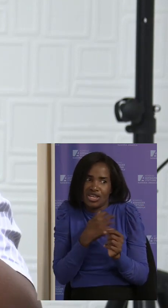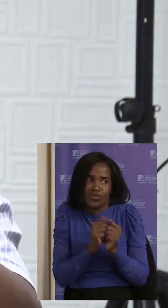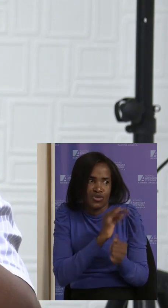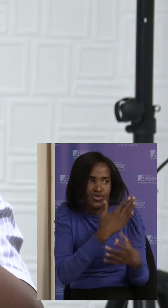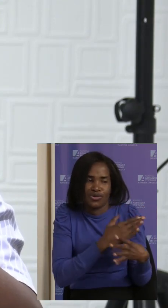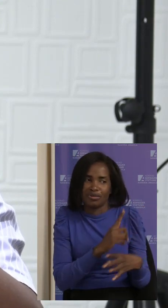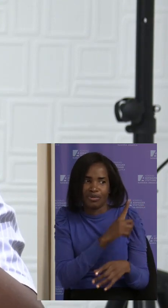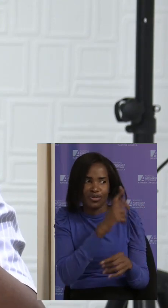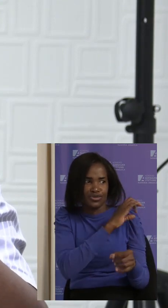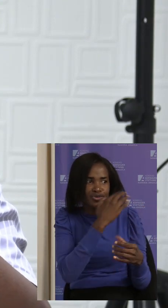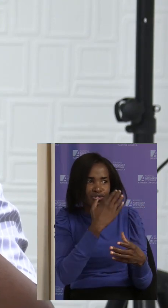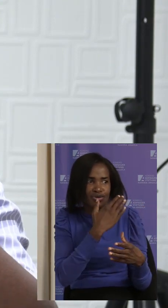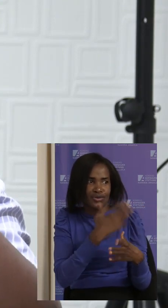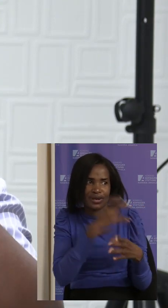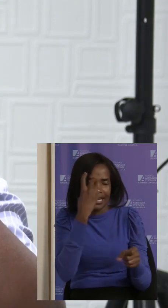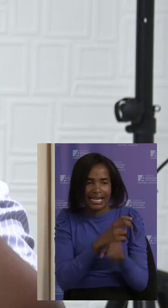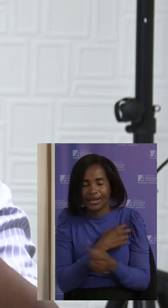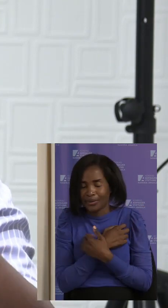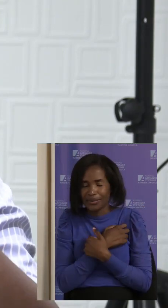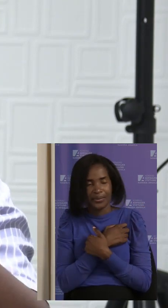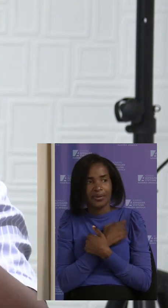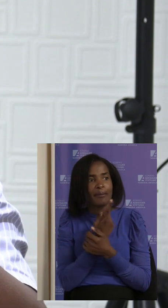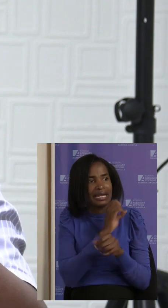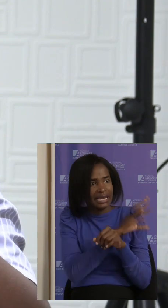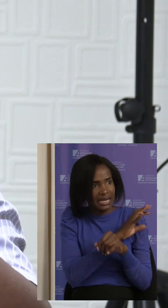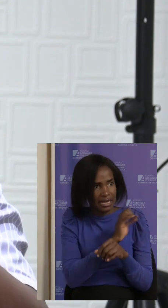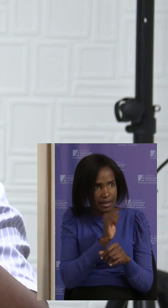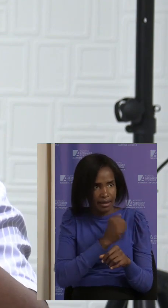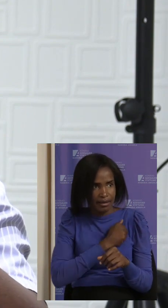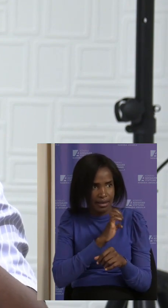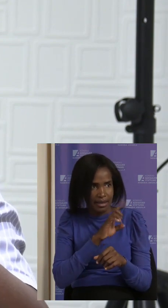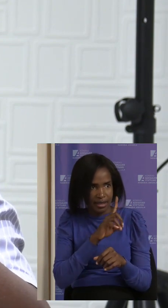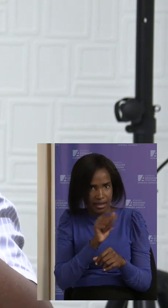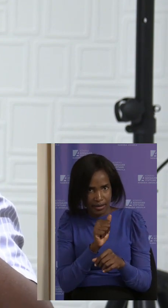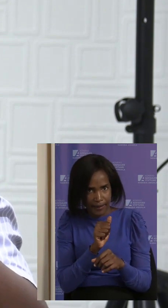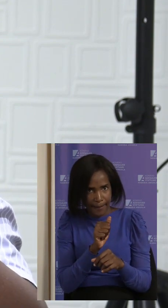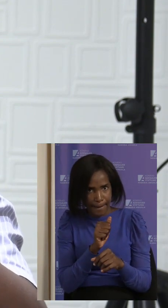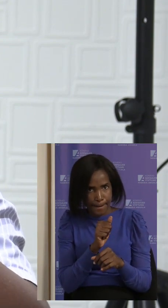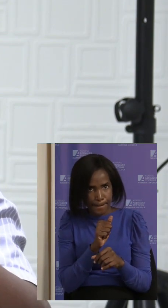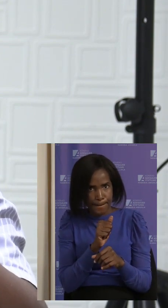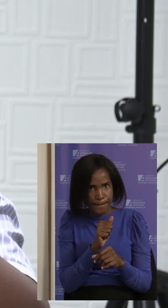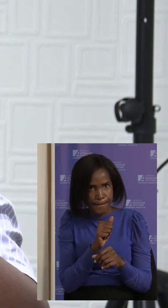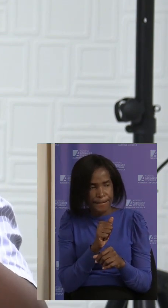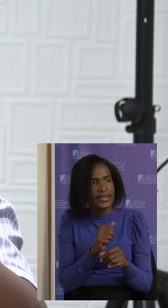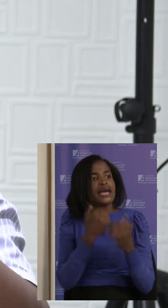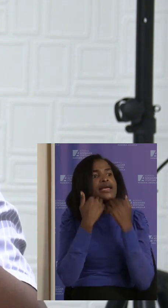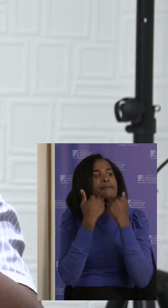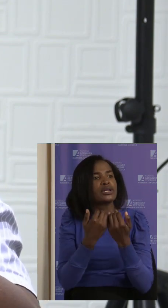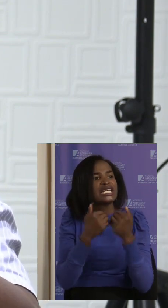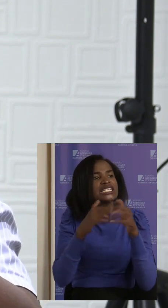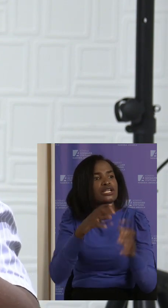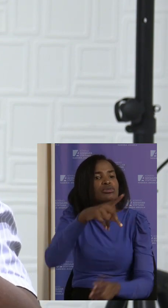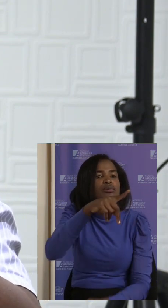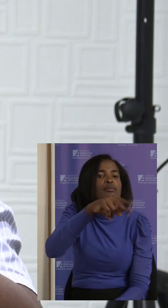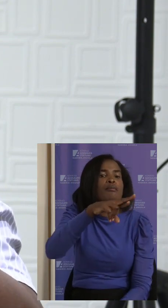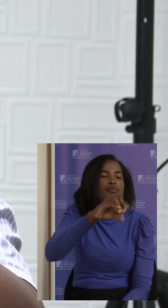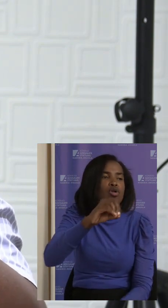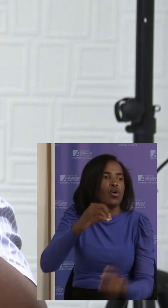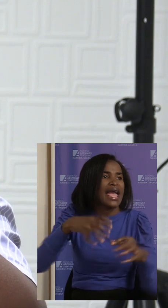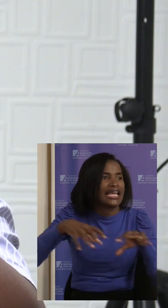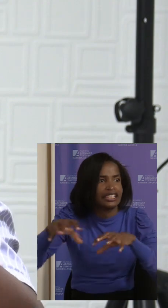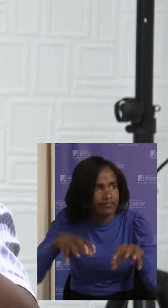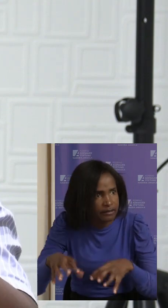really considering is, instead of being reactive, you need to be very proactive as a ministry. People are